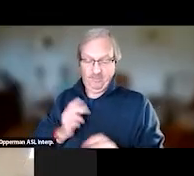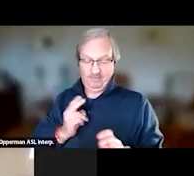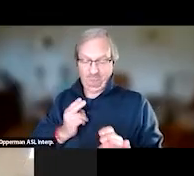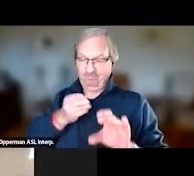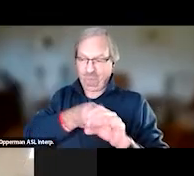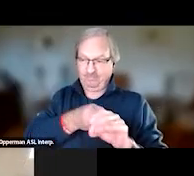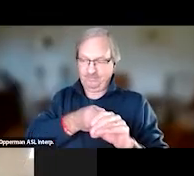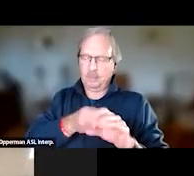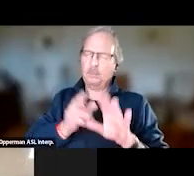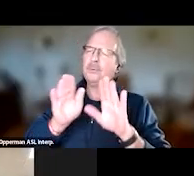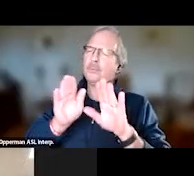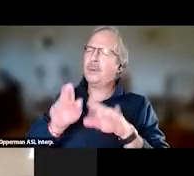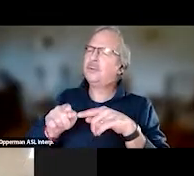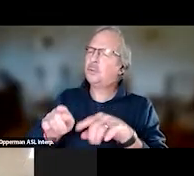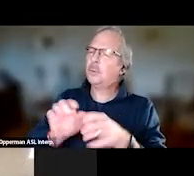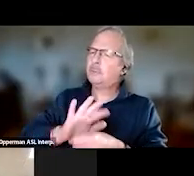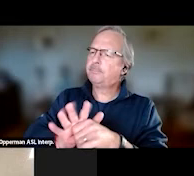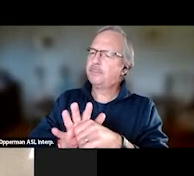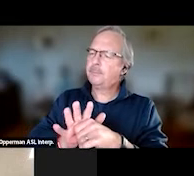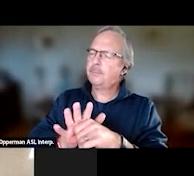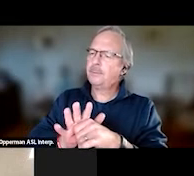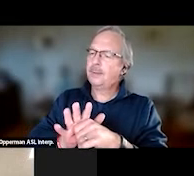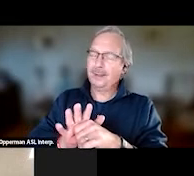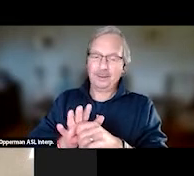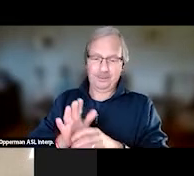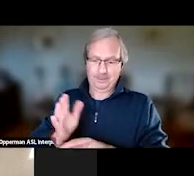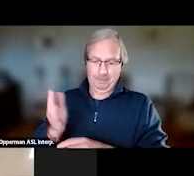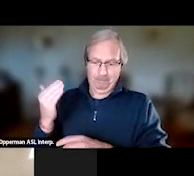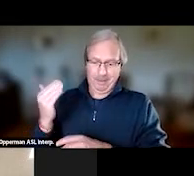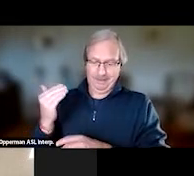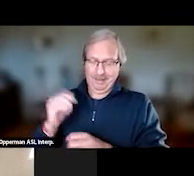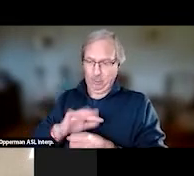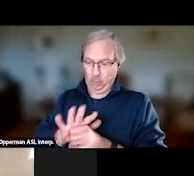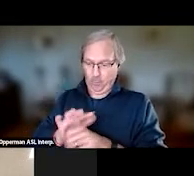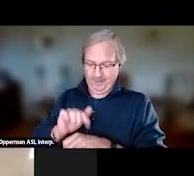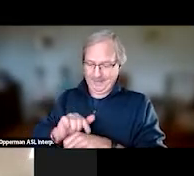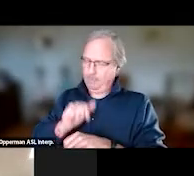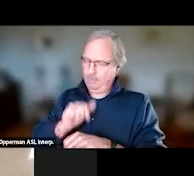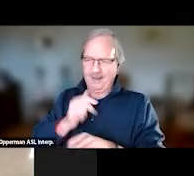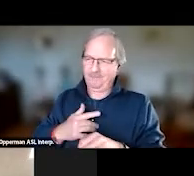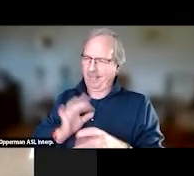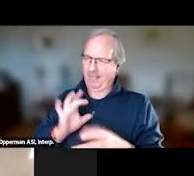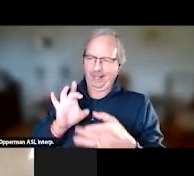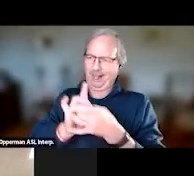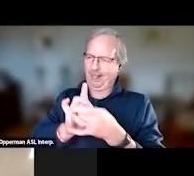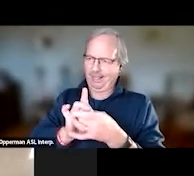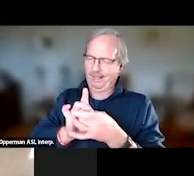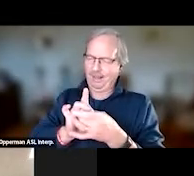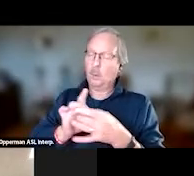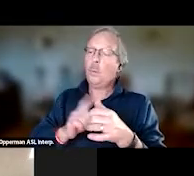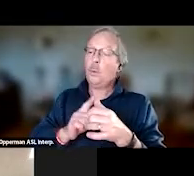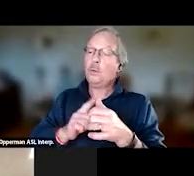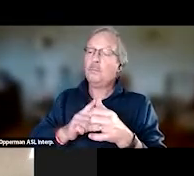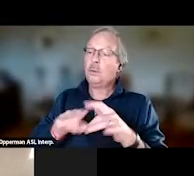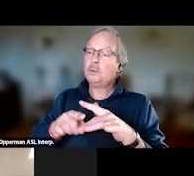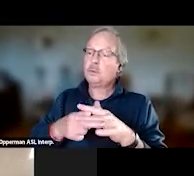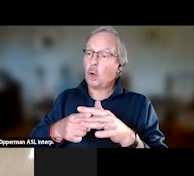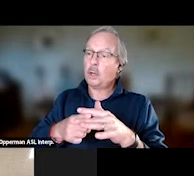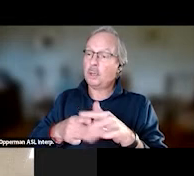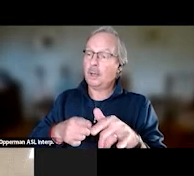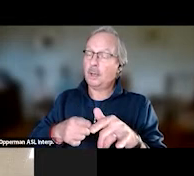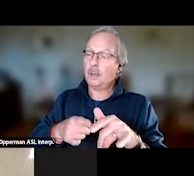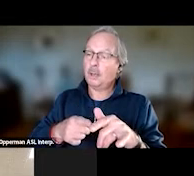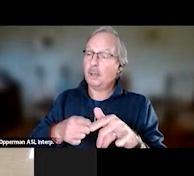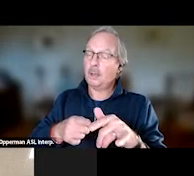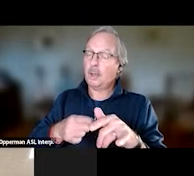the pandemic, having ECHO, because none of us felt connected. But even before that, when I first started, as you guys heard in the bio piece, I was in rural